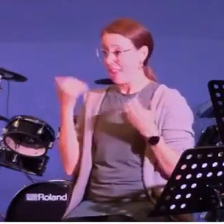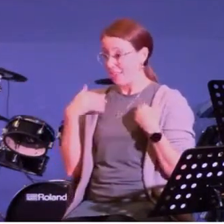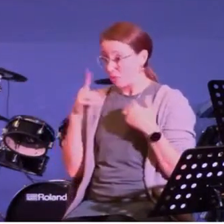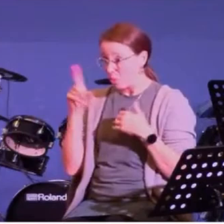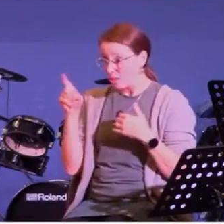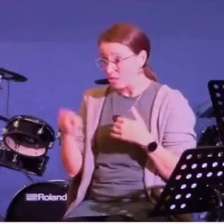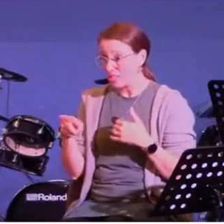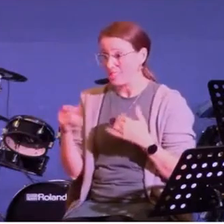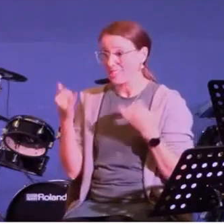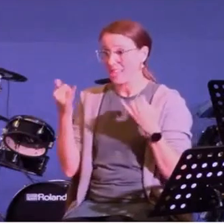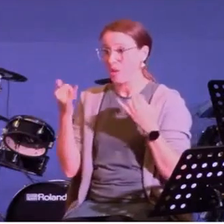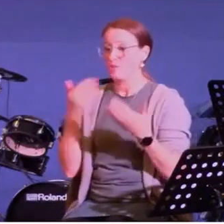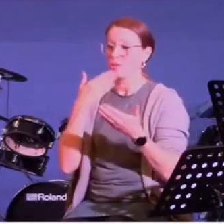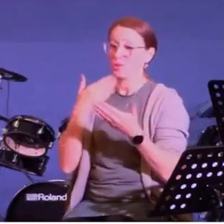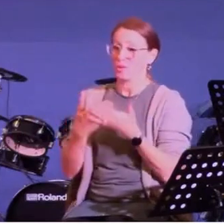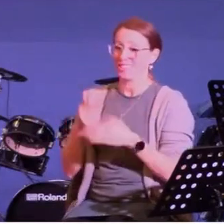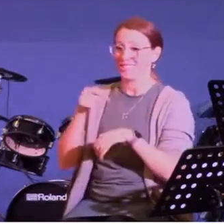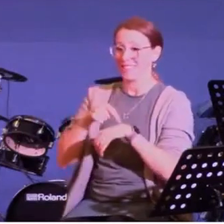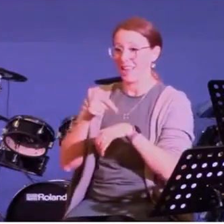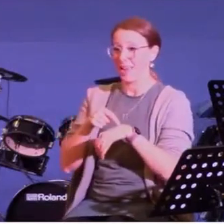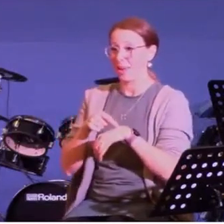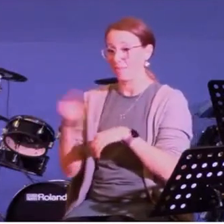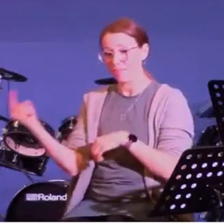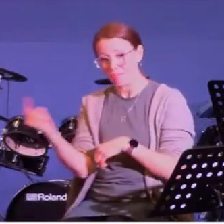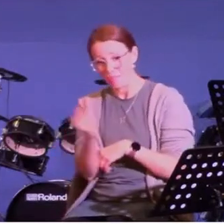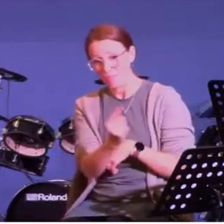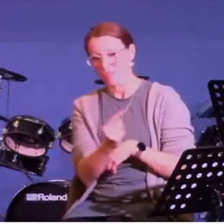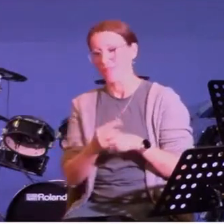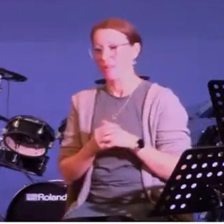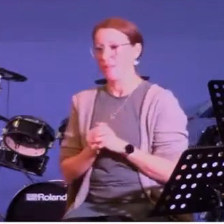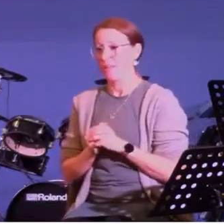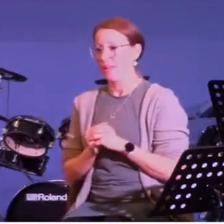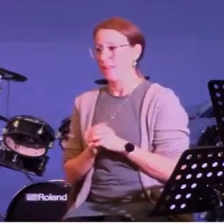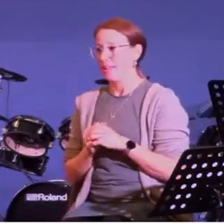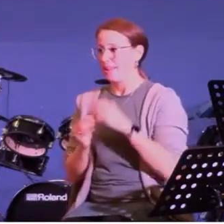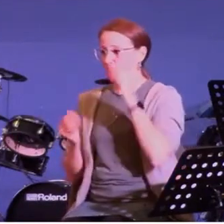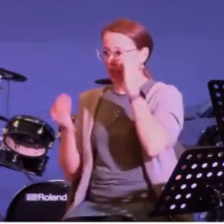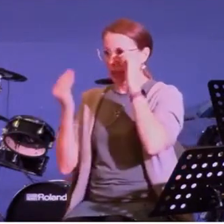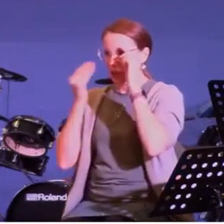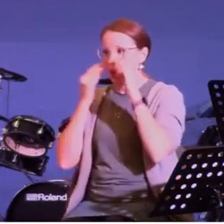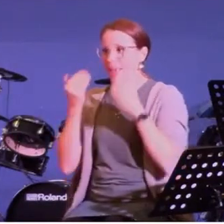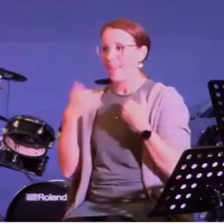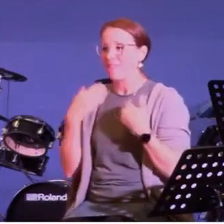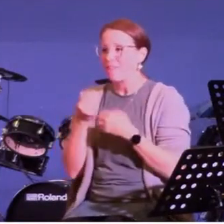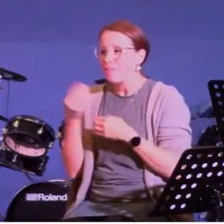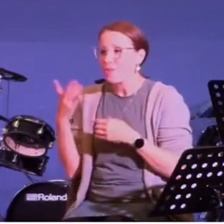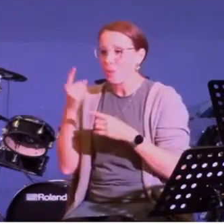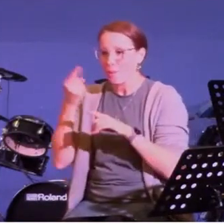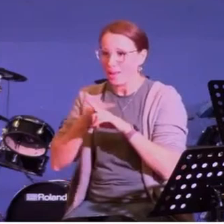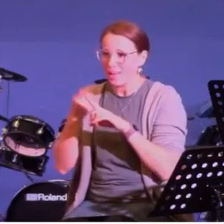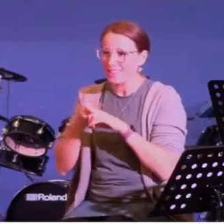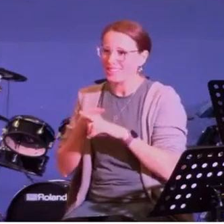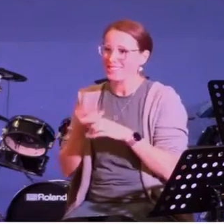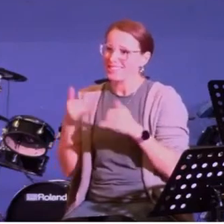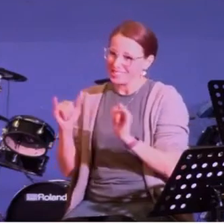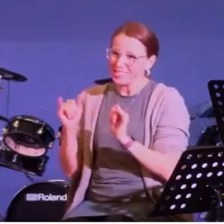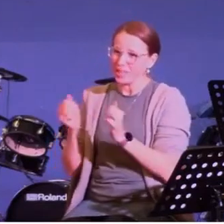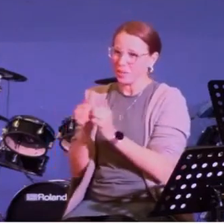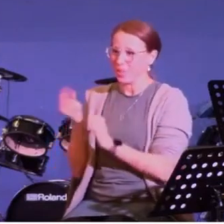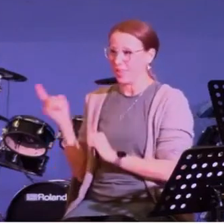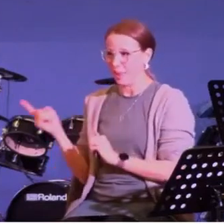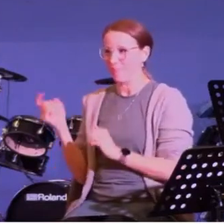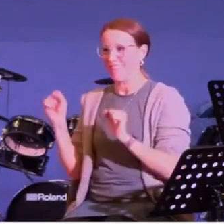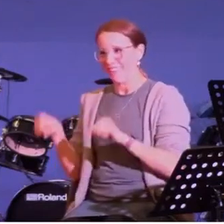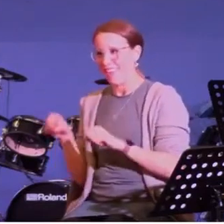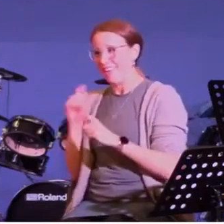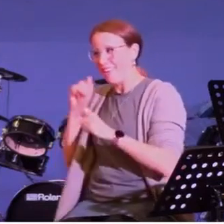time for some questions, if you want to come forward. Obviously, you've got a few months to ask questions as well.